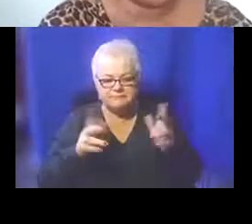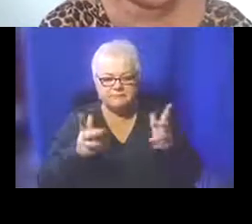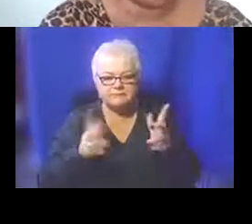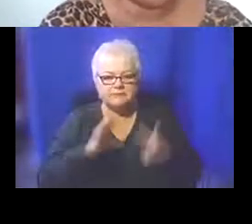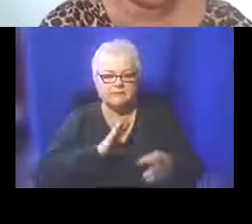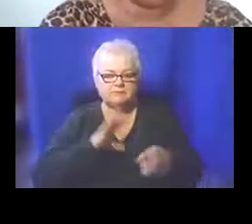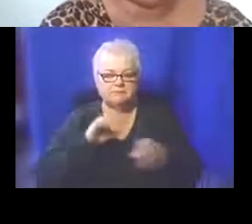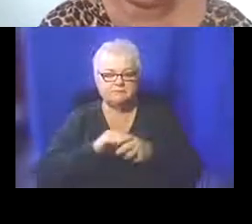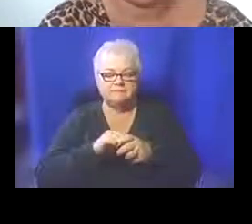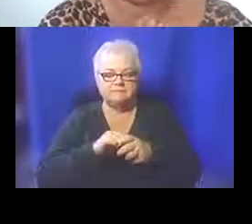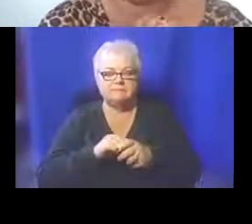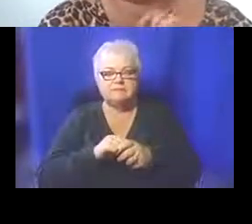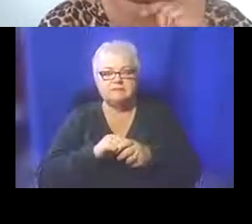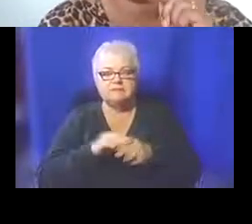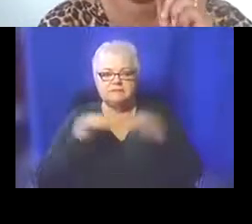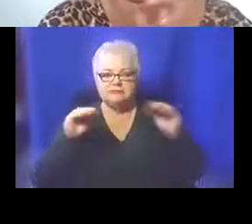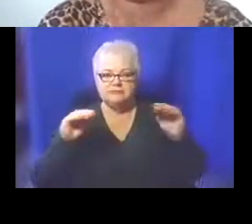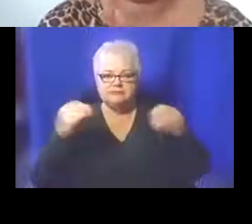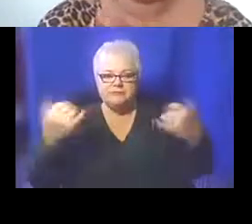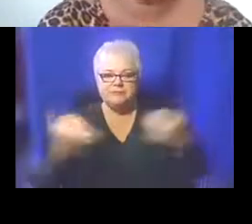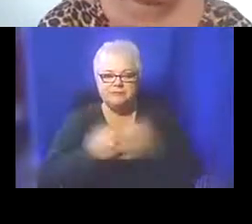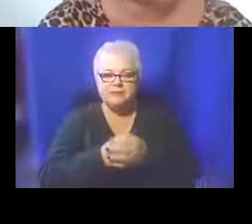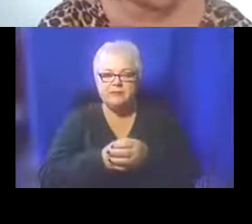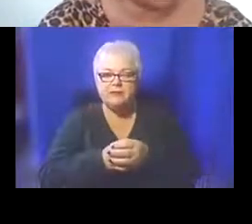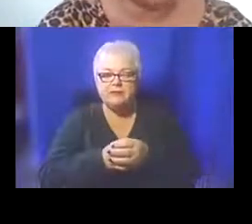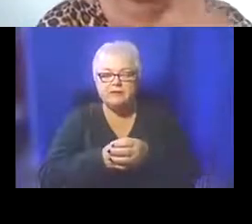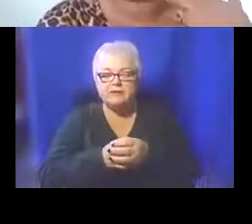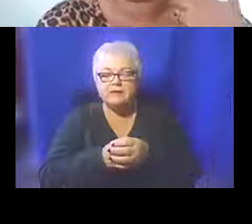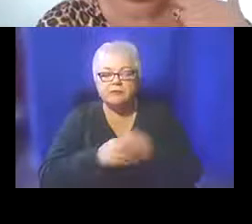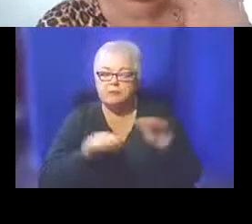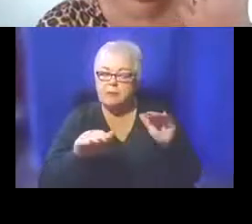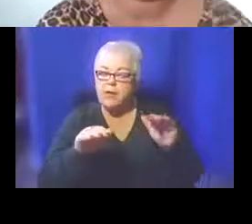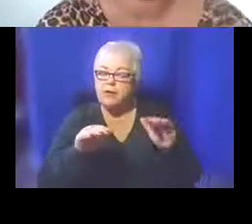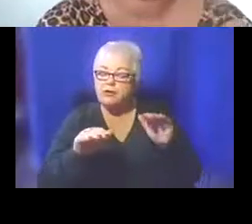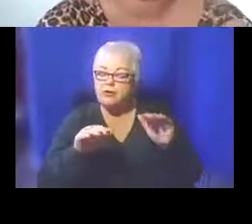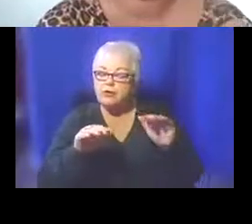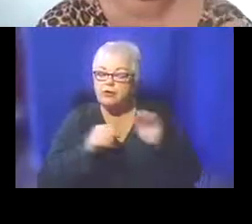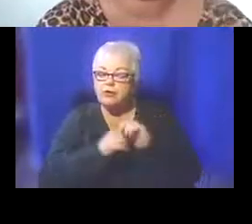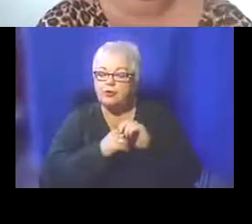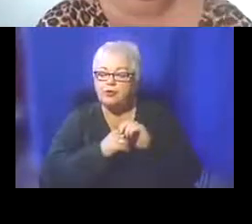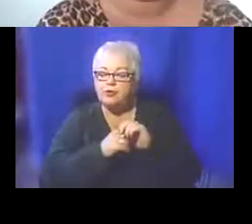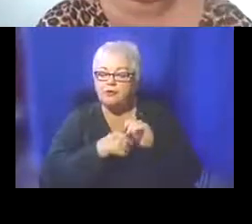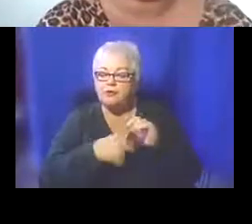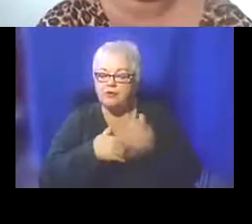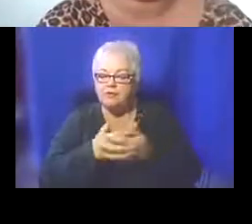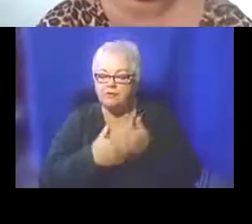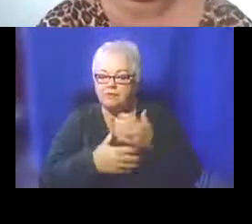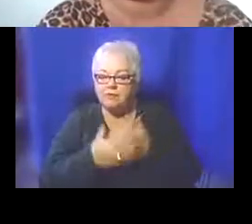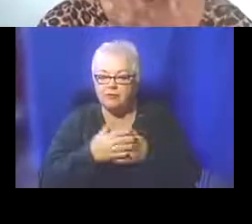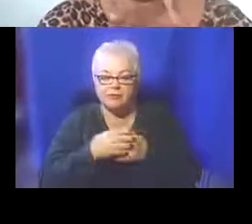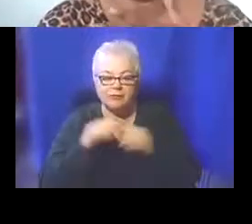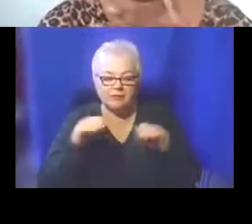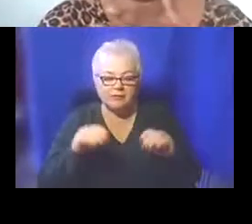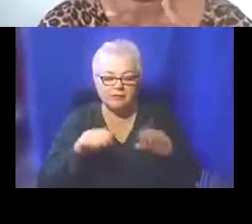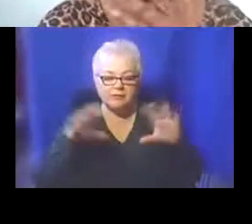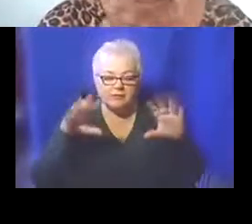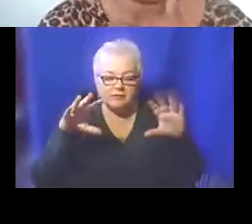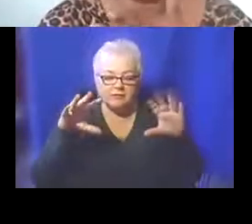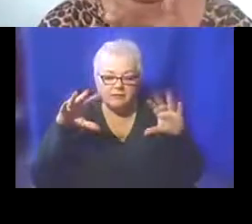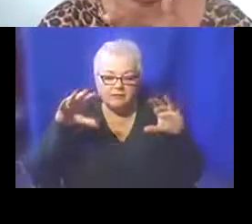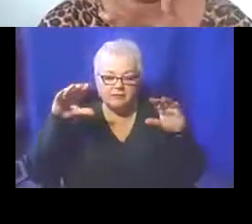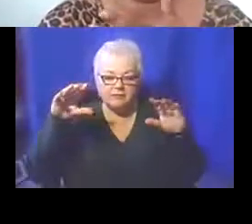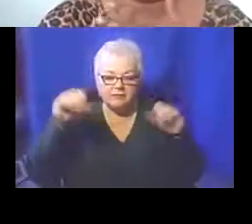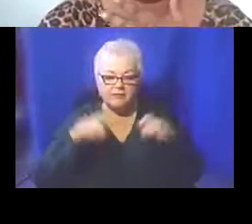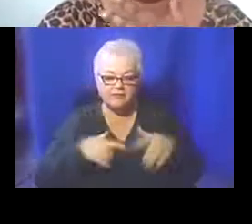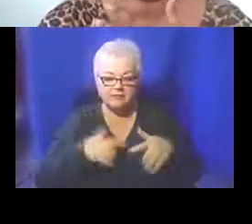our content then. And just a gentle reminder, folks, feel free to turn on your cameras, feel free to